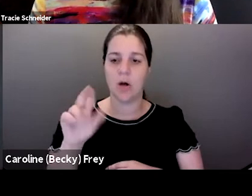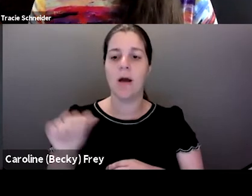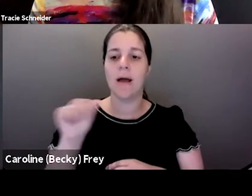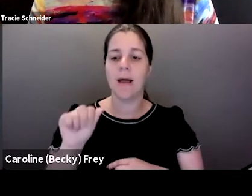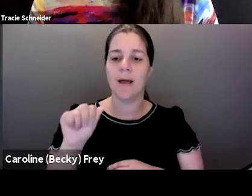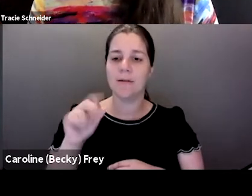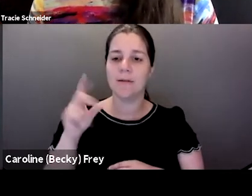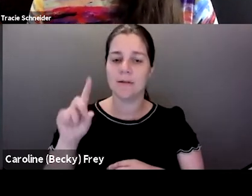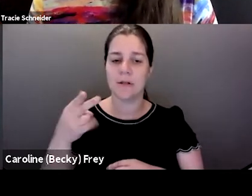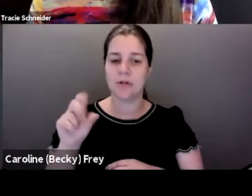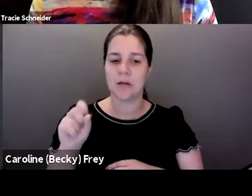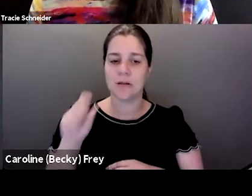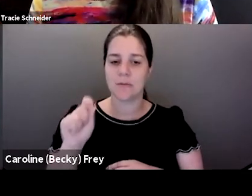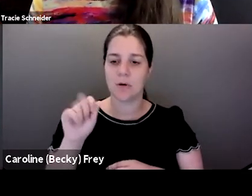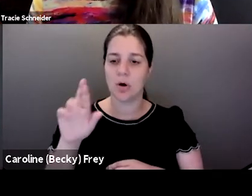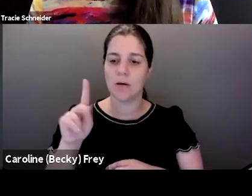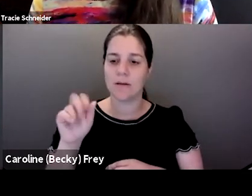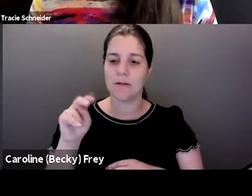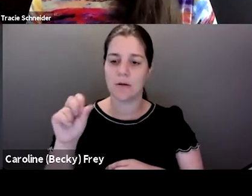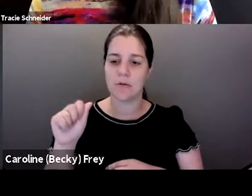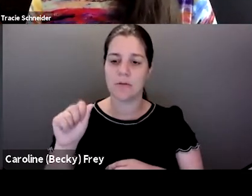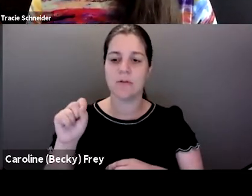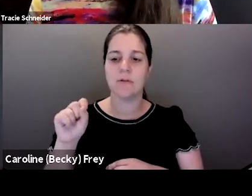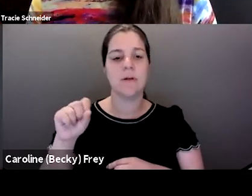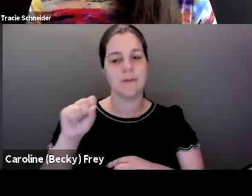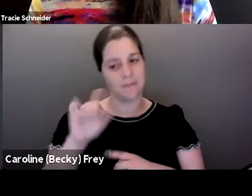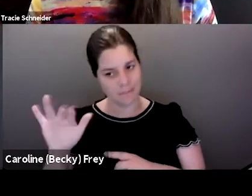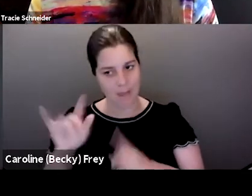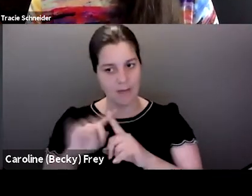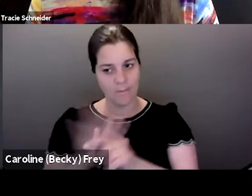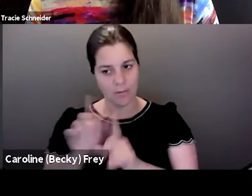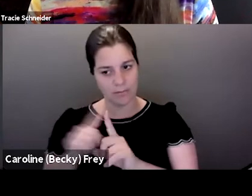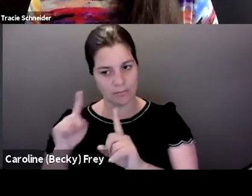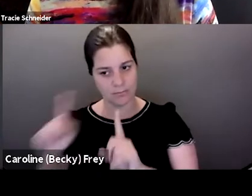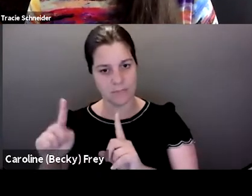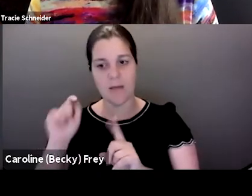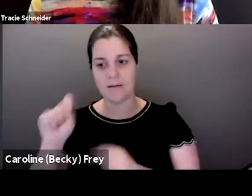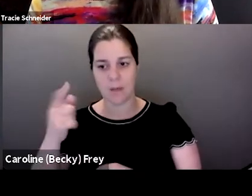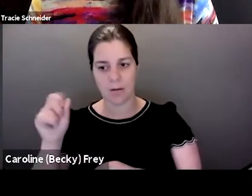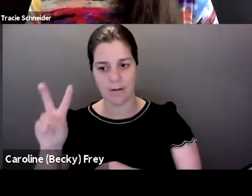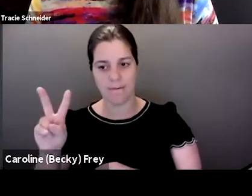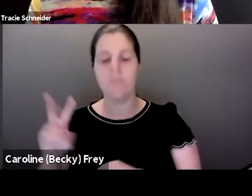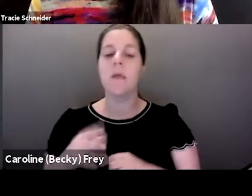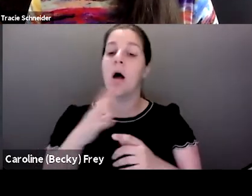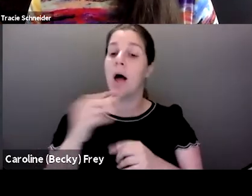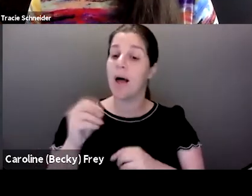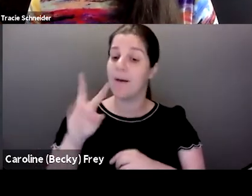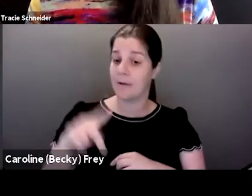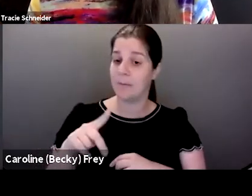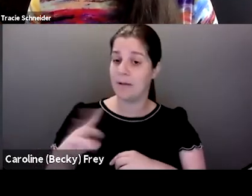SCHNEIDER, at dhs.arkansas, all spelled out, .gov. And then you can reach me by my video phone